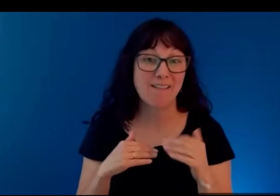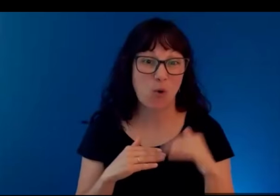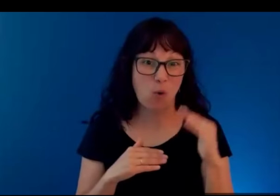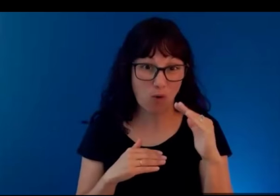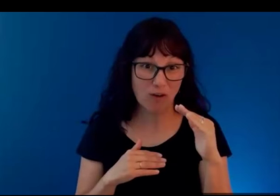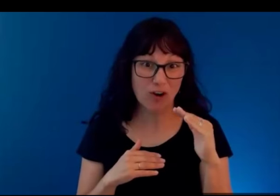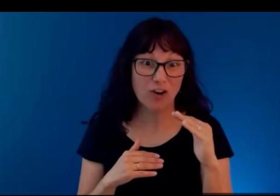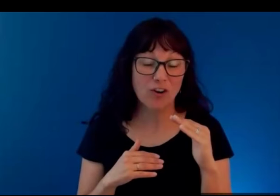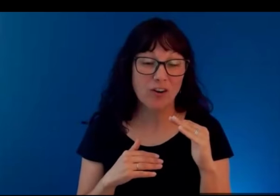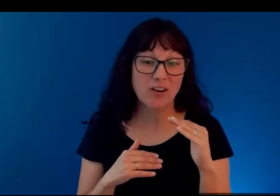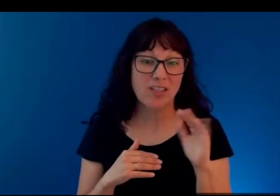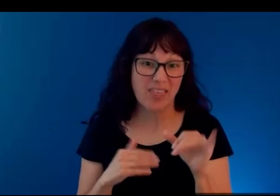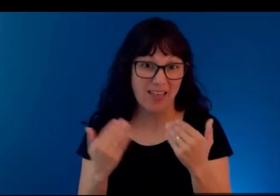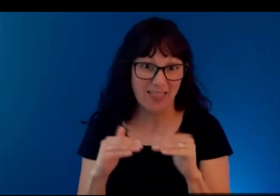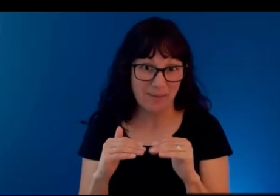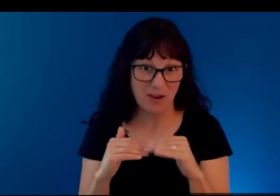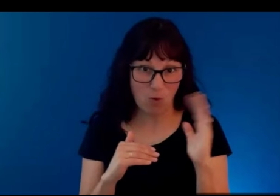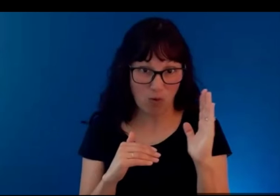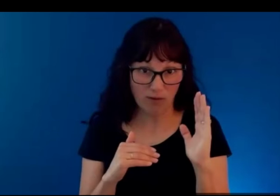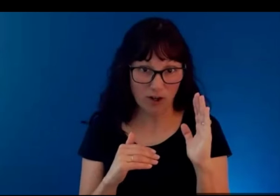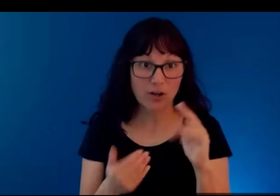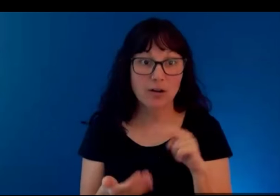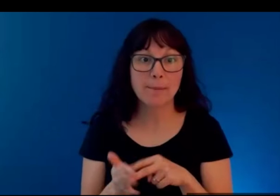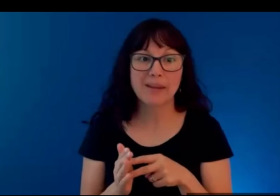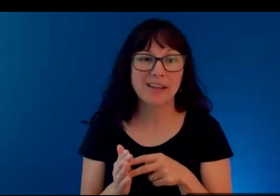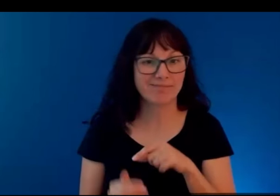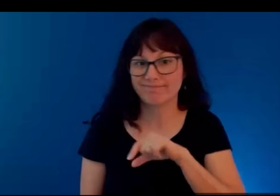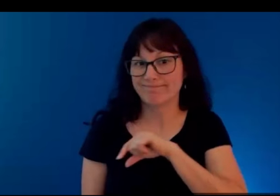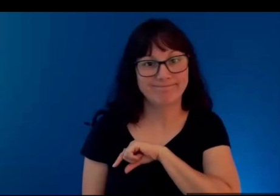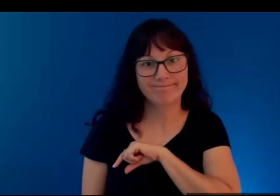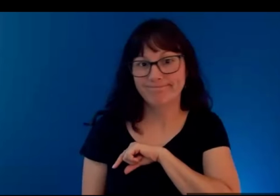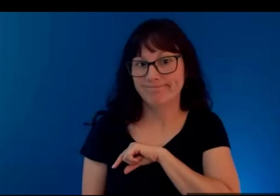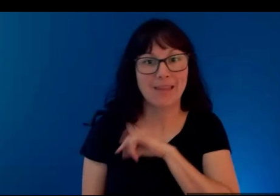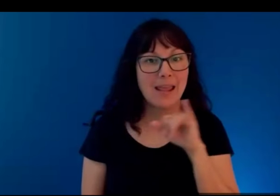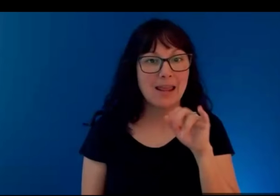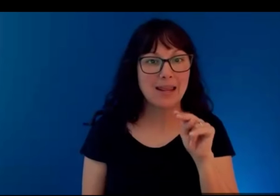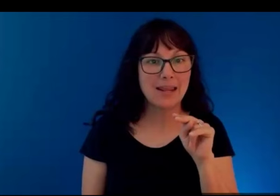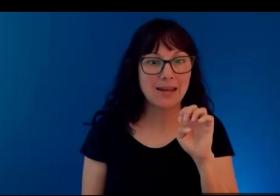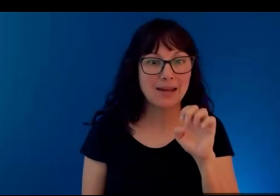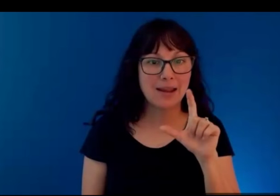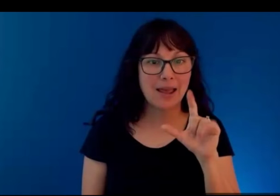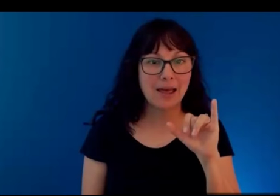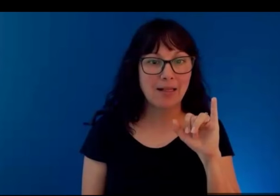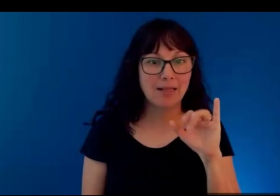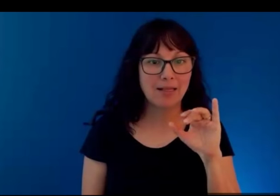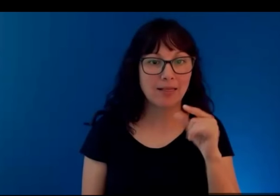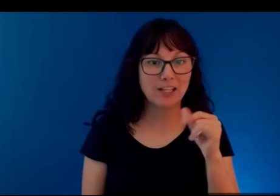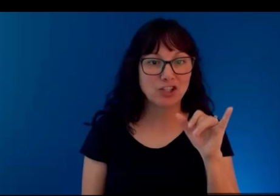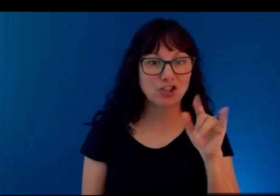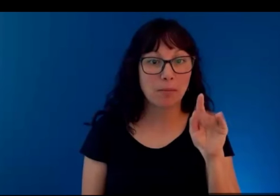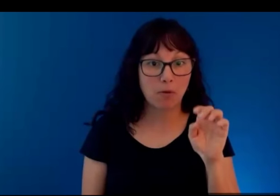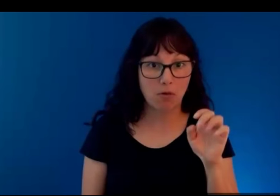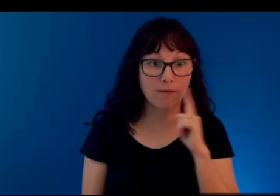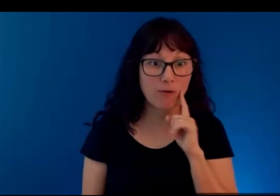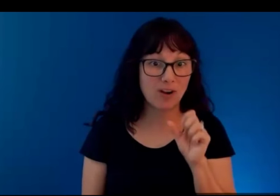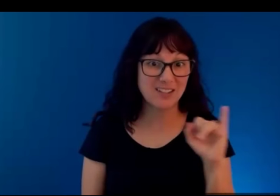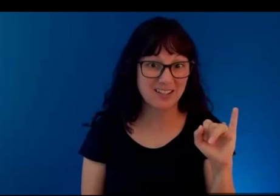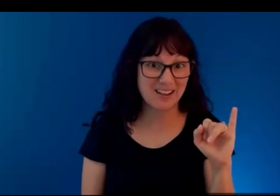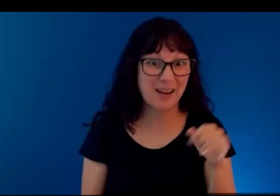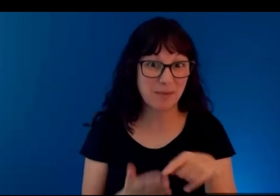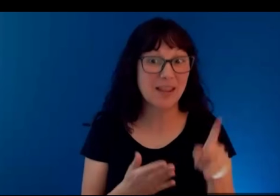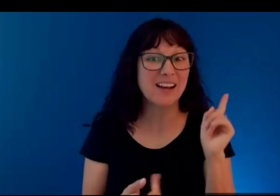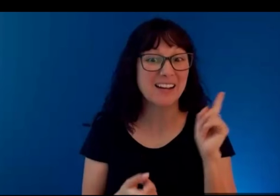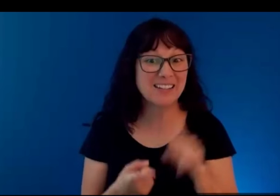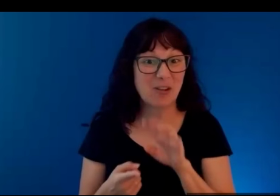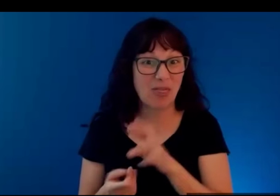SSI resource limit, they are ineligible for an SSI payment until they reduce their